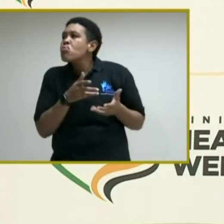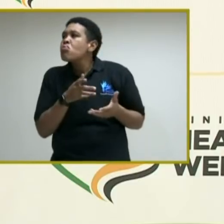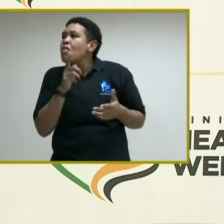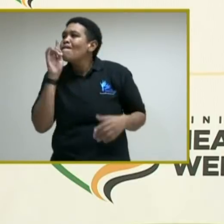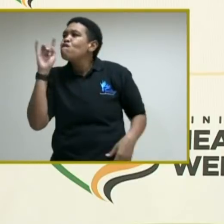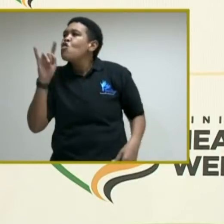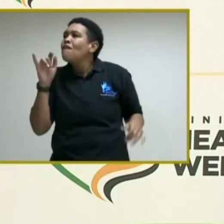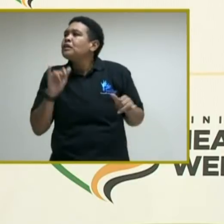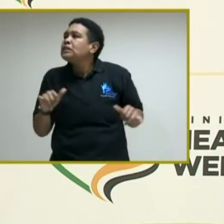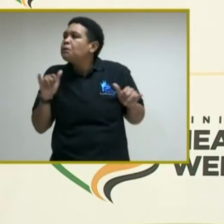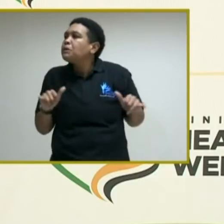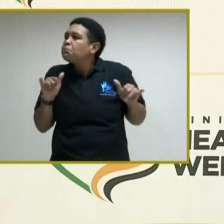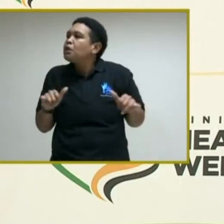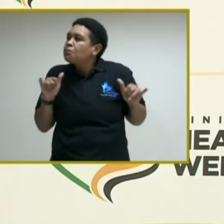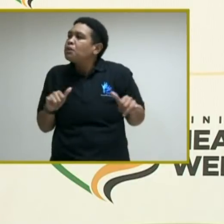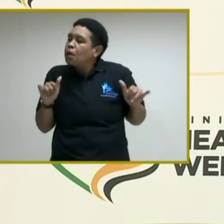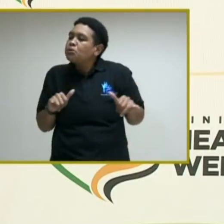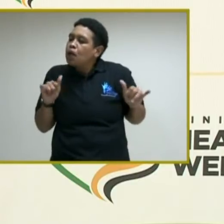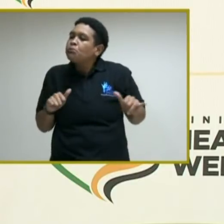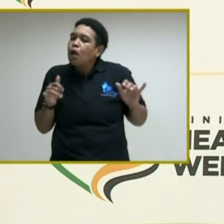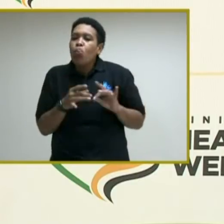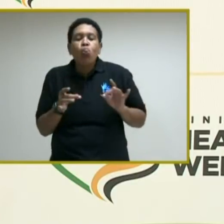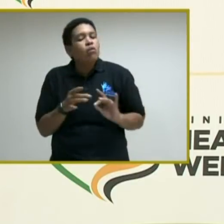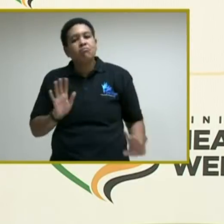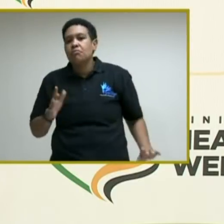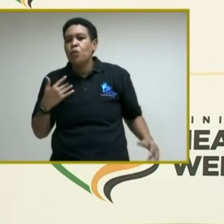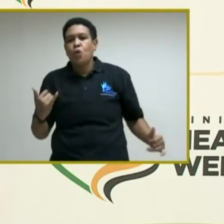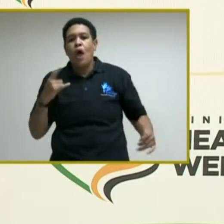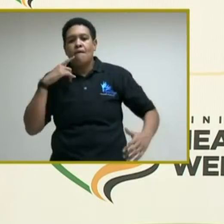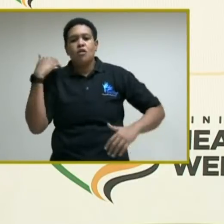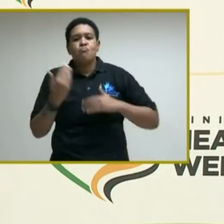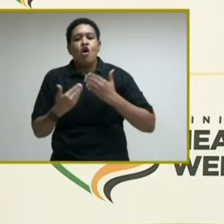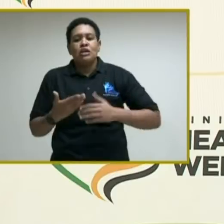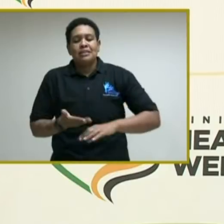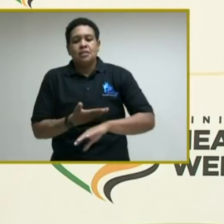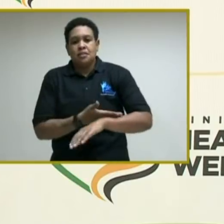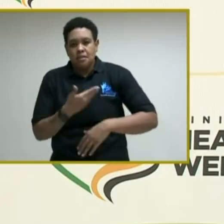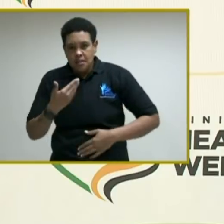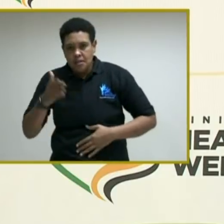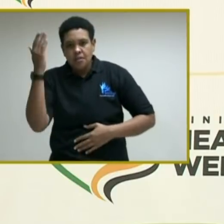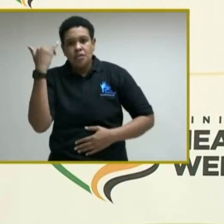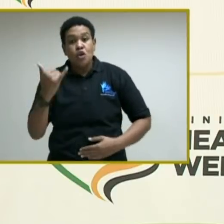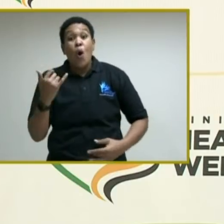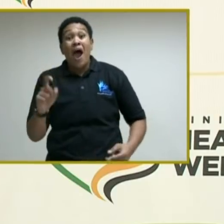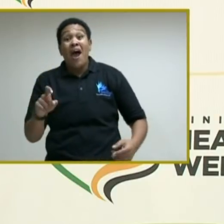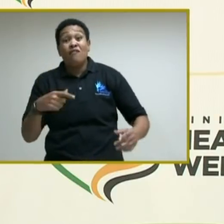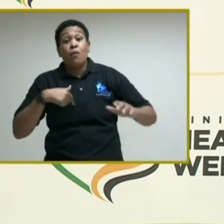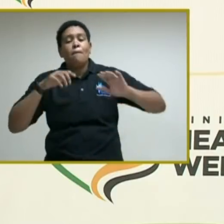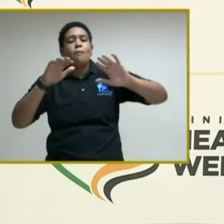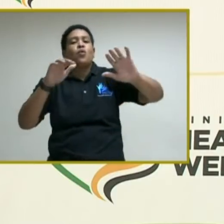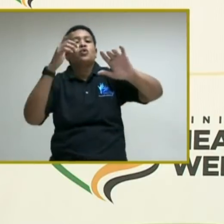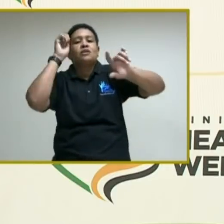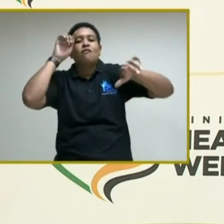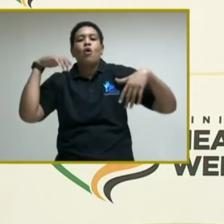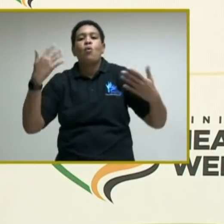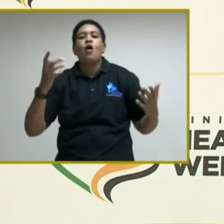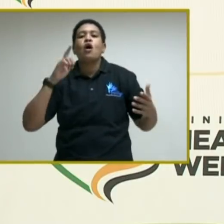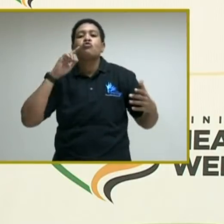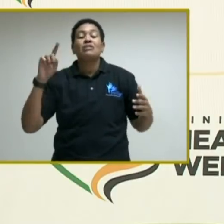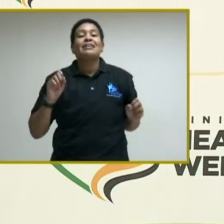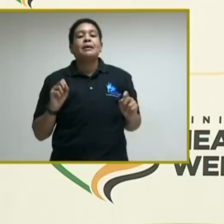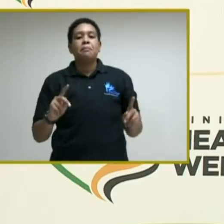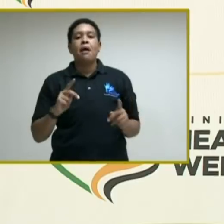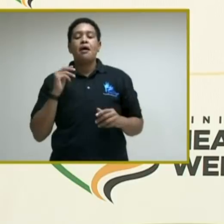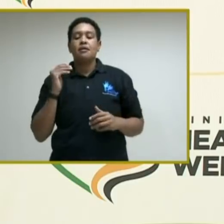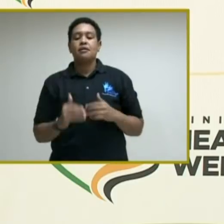forever, because we have to now move the process forward, and we have to now push for a resumption